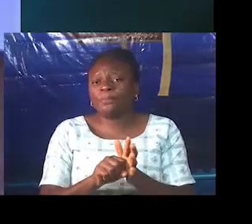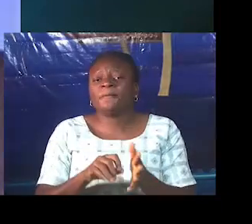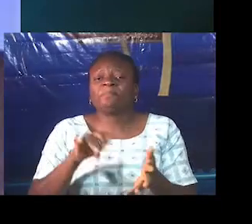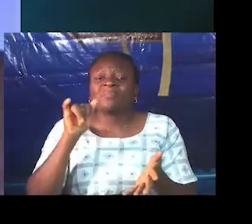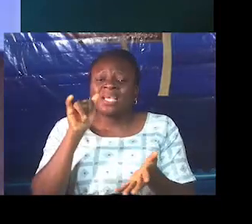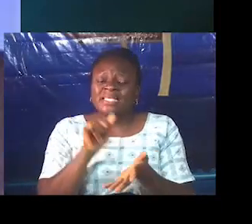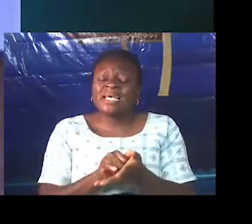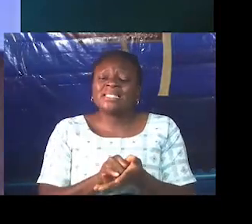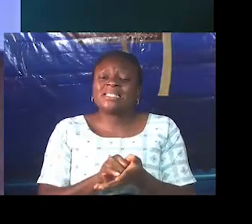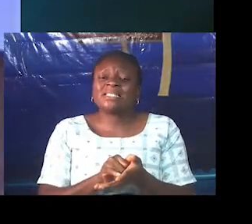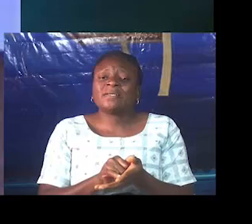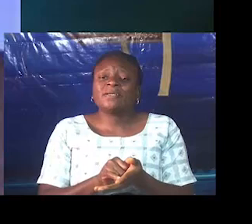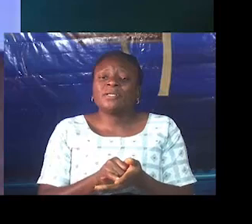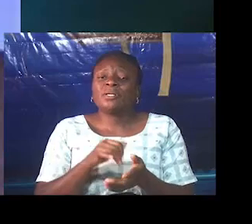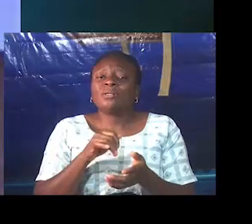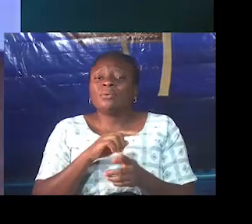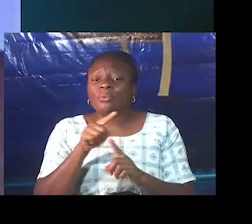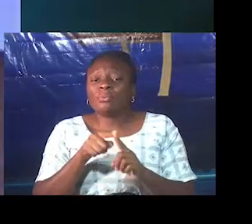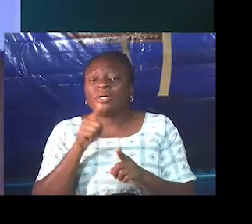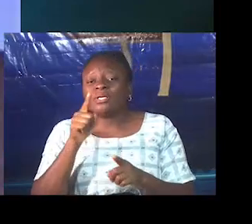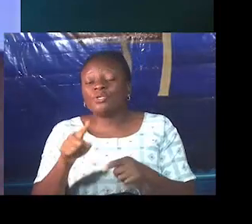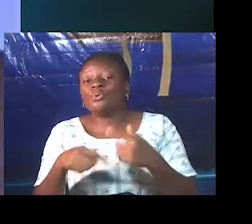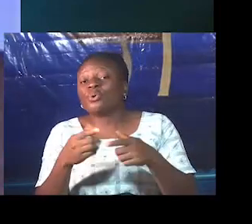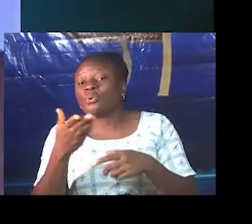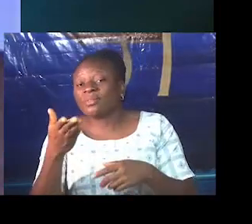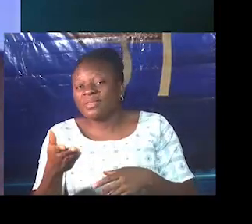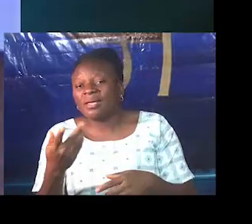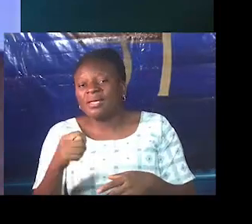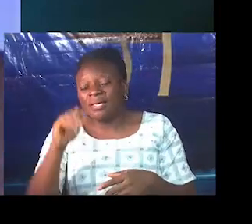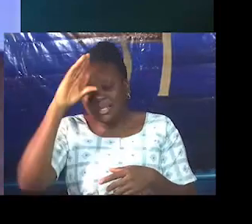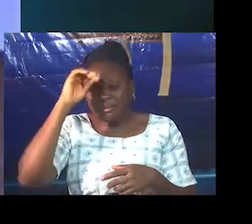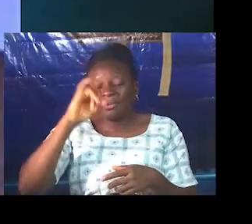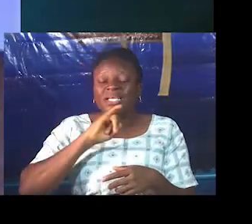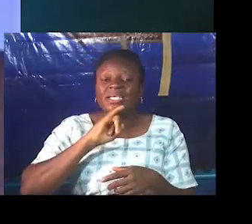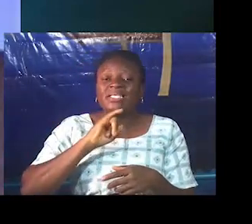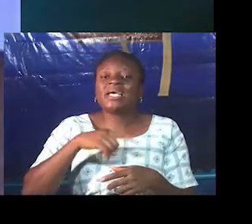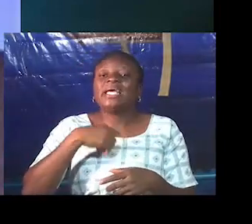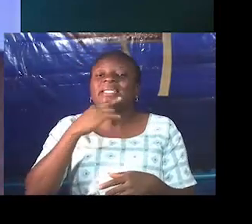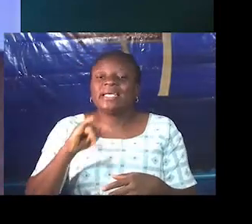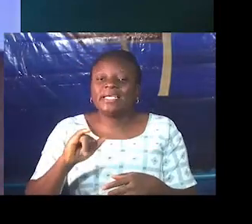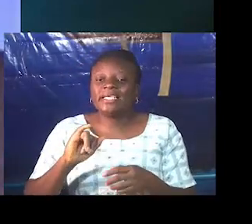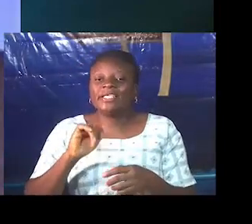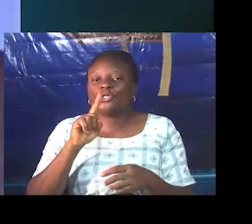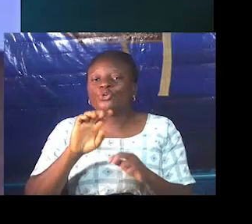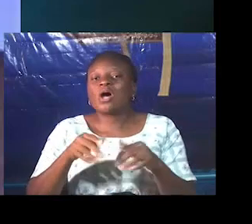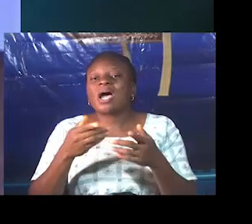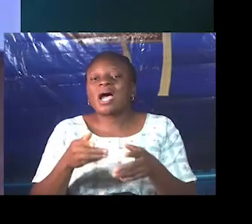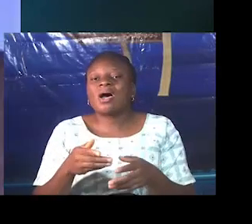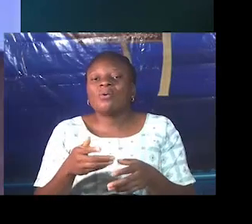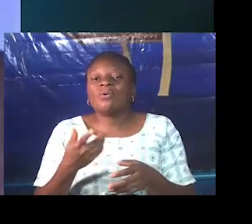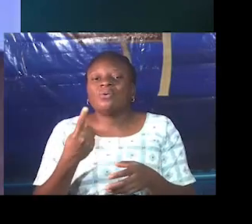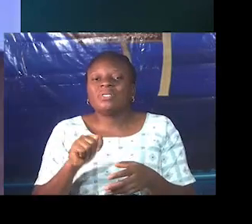life will be kept. These are issues that are not negotiable. Be not unequally yoked together with an